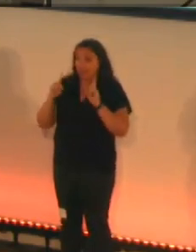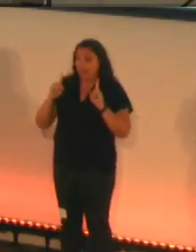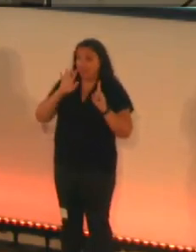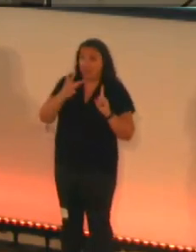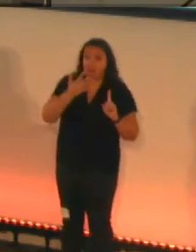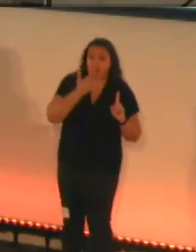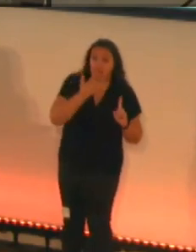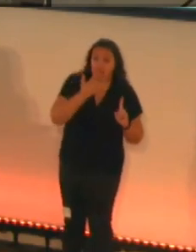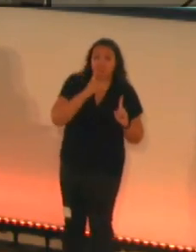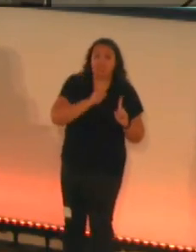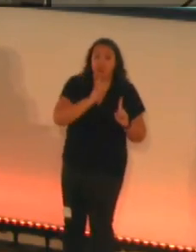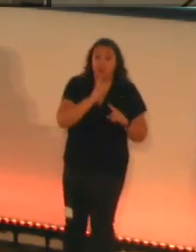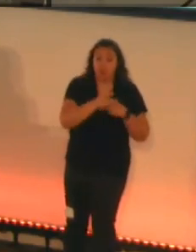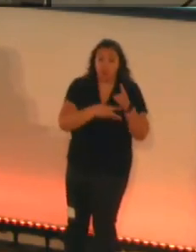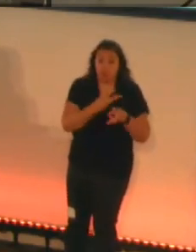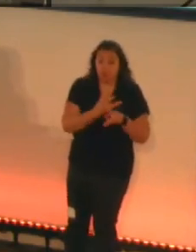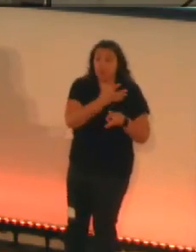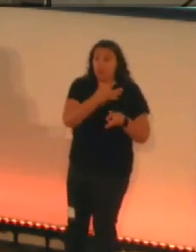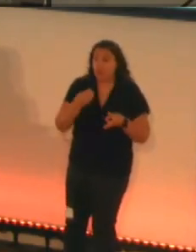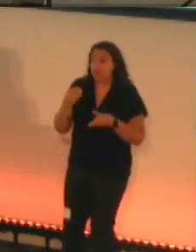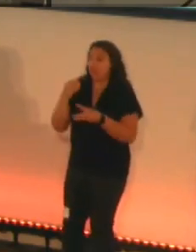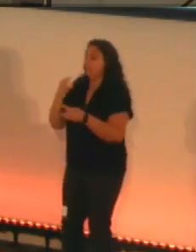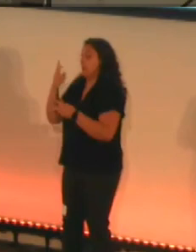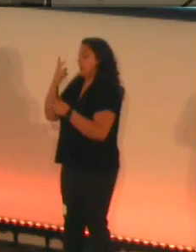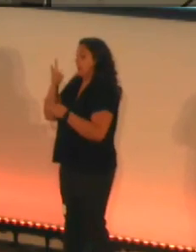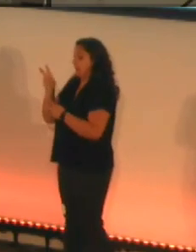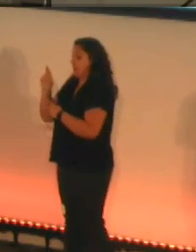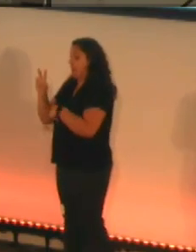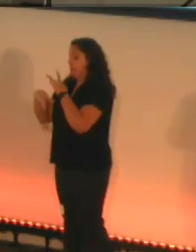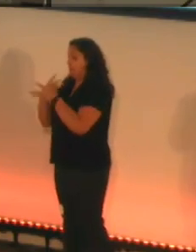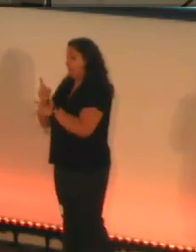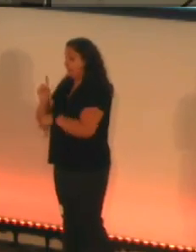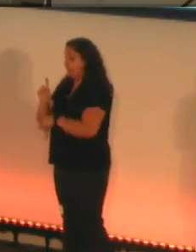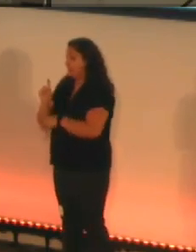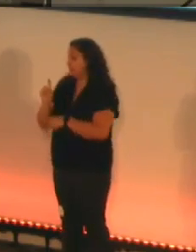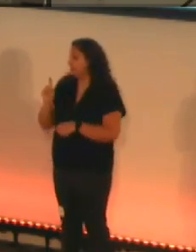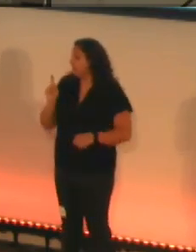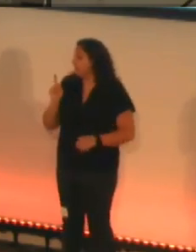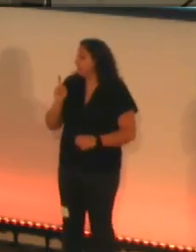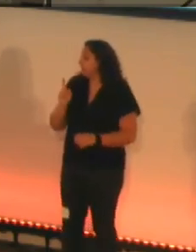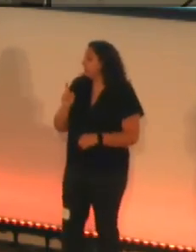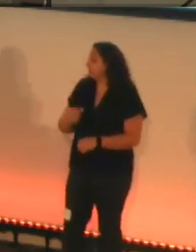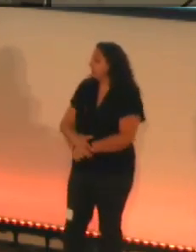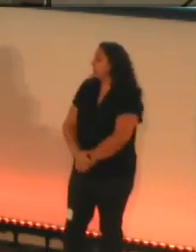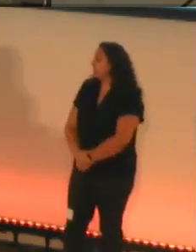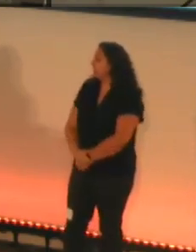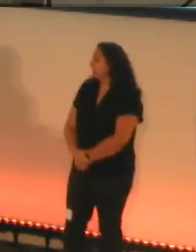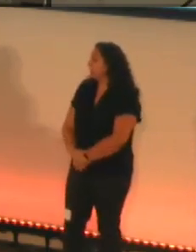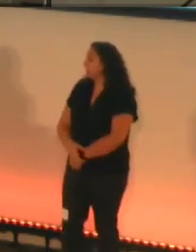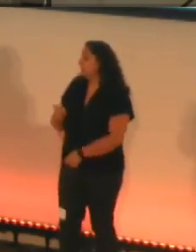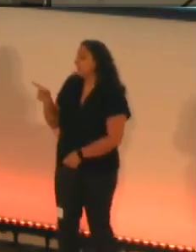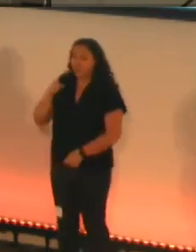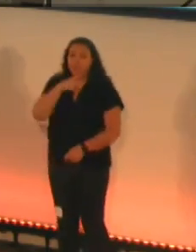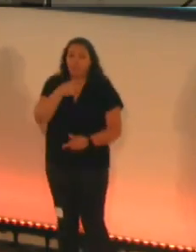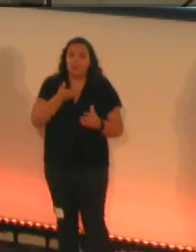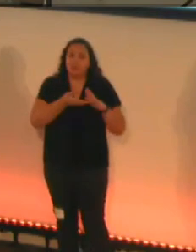their experience and enjoyment of having a sighted guide in the virtual world? Yeah. Do you want to take? Sure. You ran a lot of the interviews and the questions.